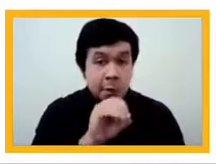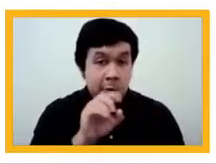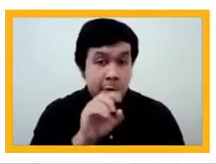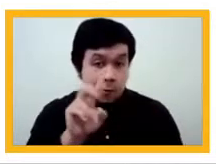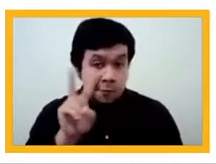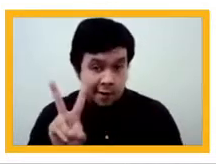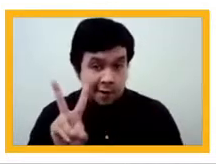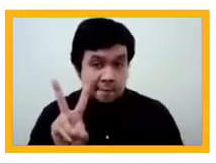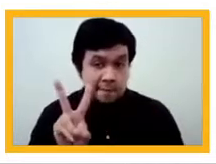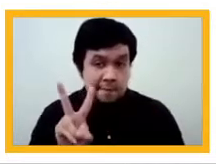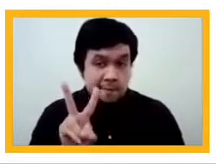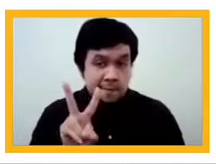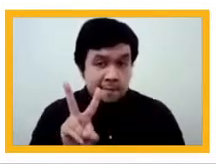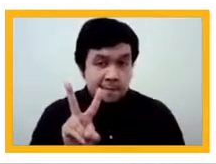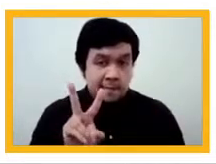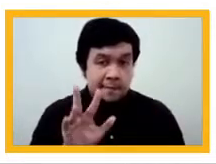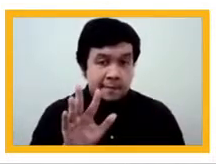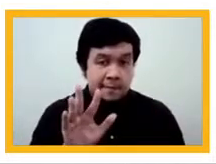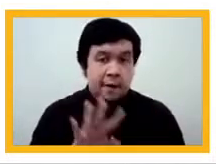4,500 students,